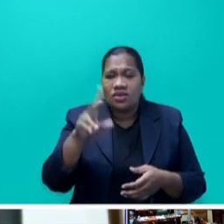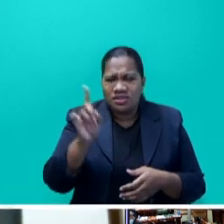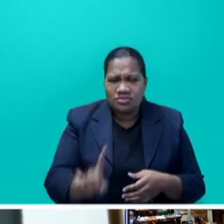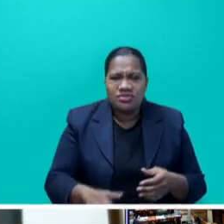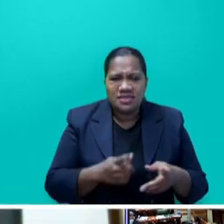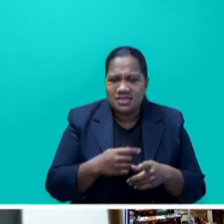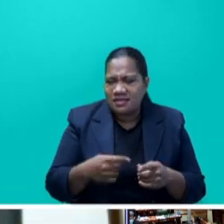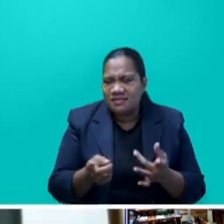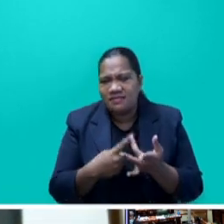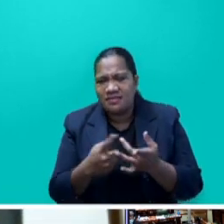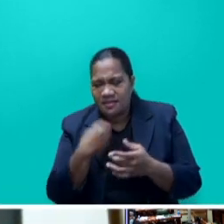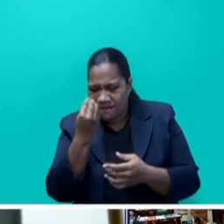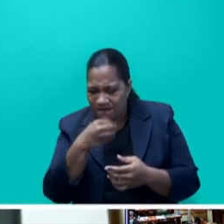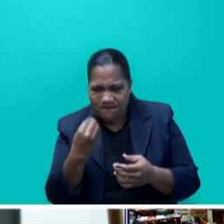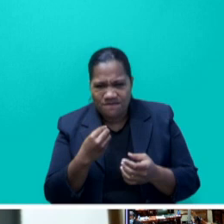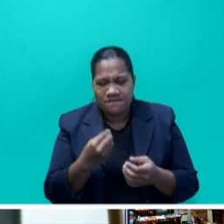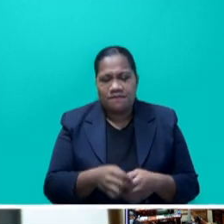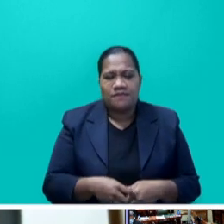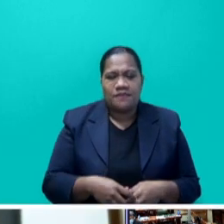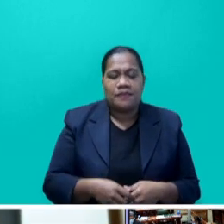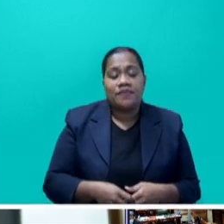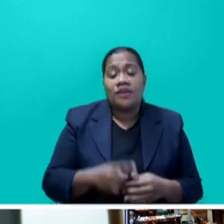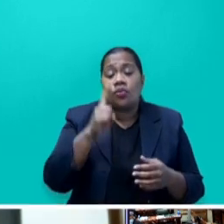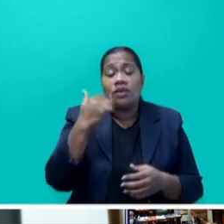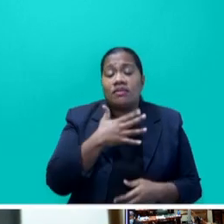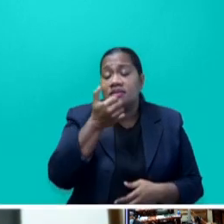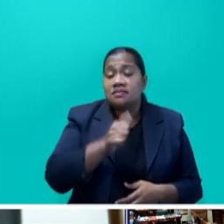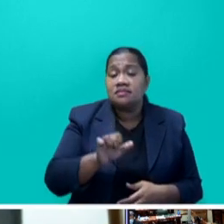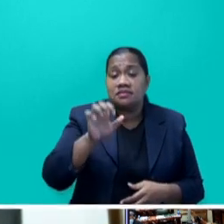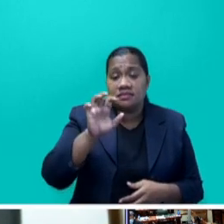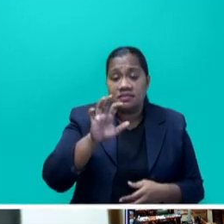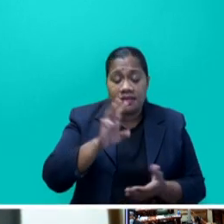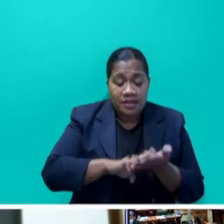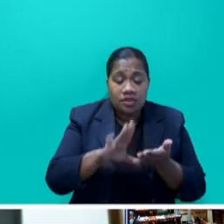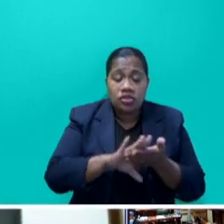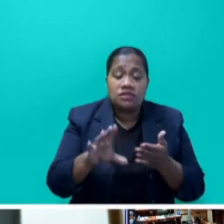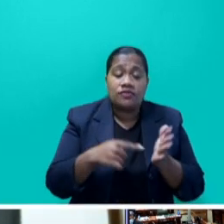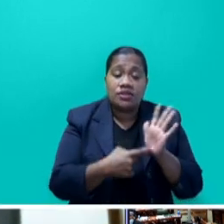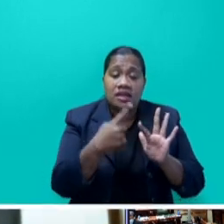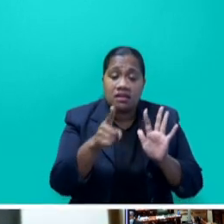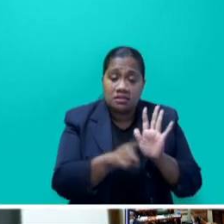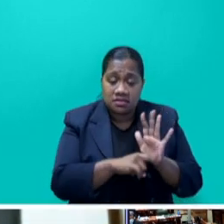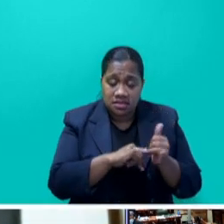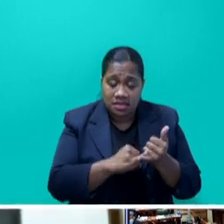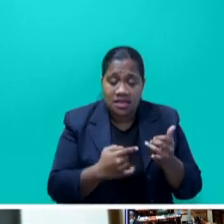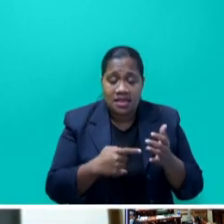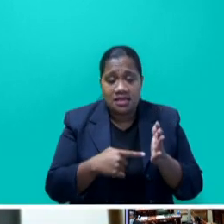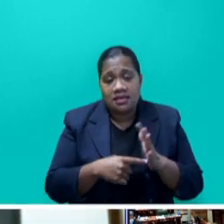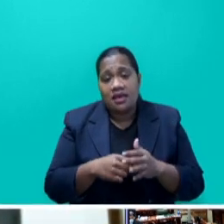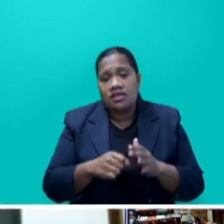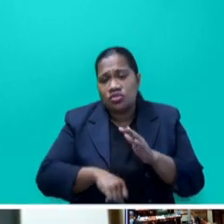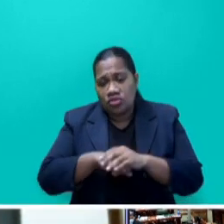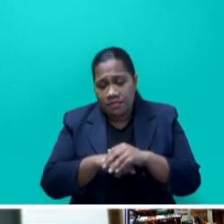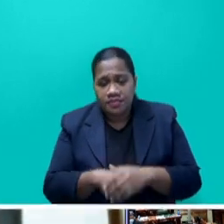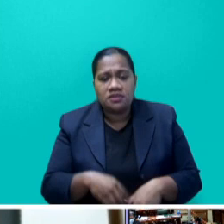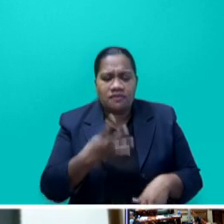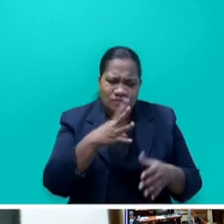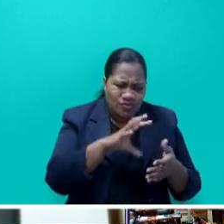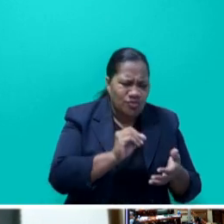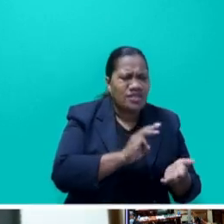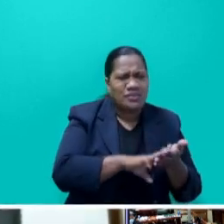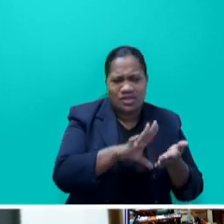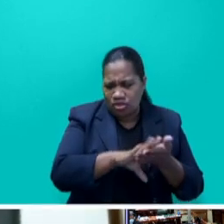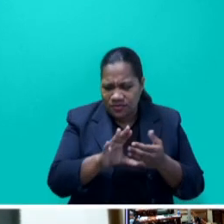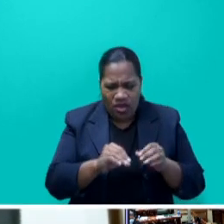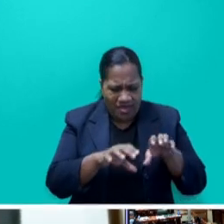all other relief measures, $165 million for tails and toppers, $40 million Fiji recovery rebate package, $20